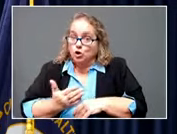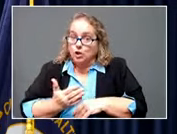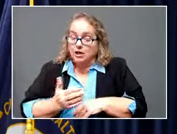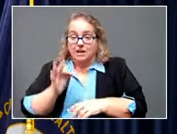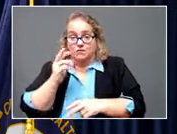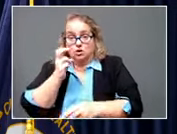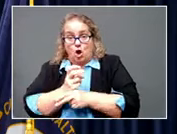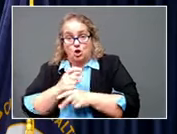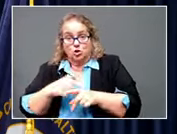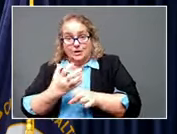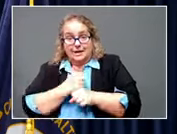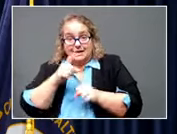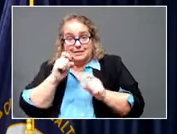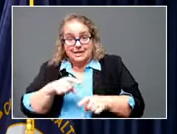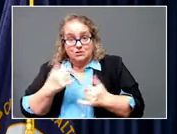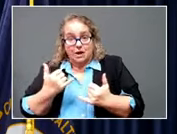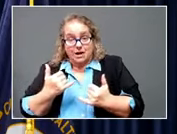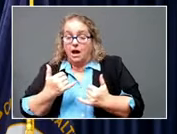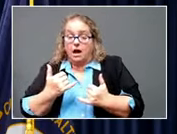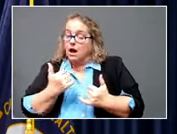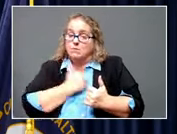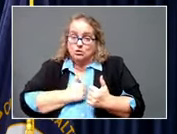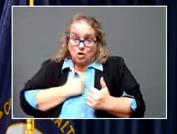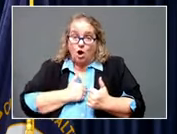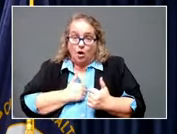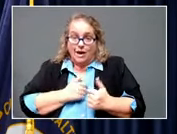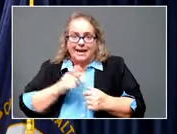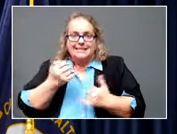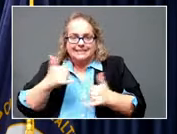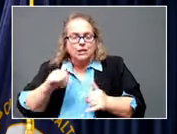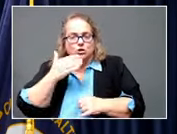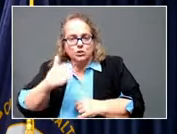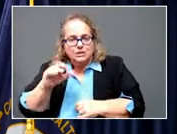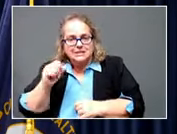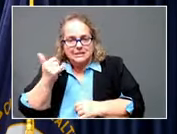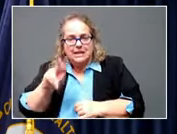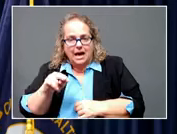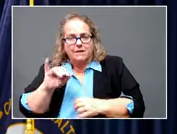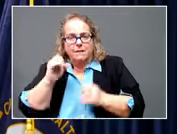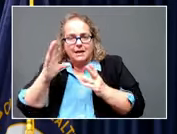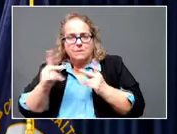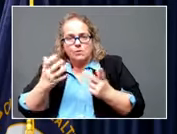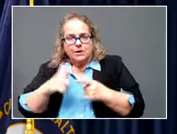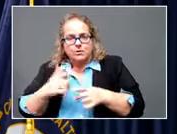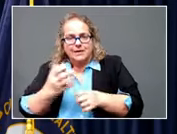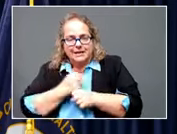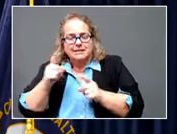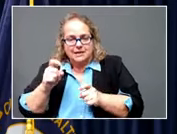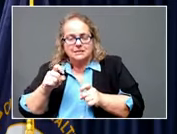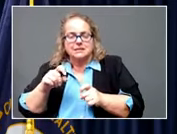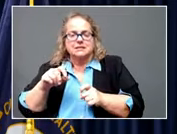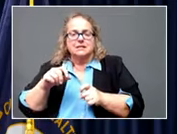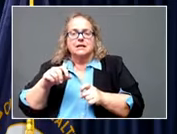sorry, it is still a good sign that so many people want to get tested. That's really taking decisions and responsibility, and that's helpful.